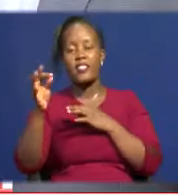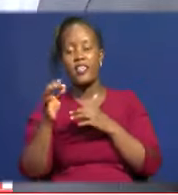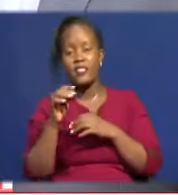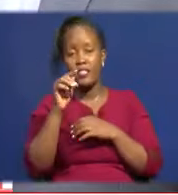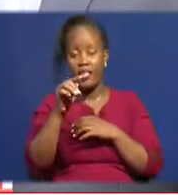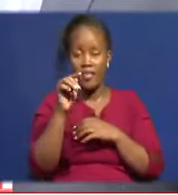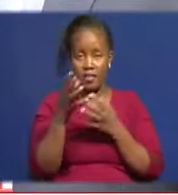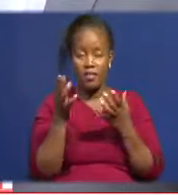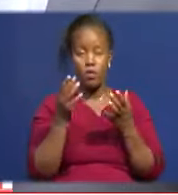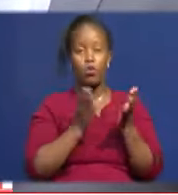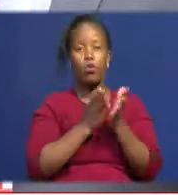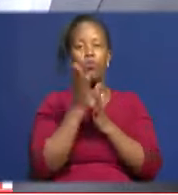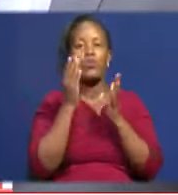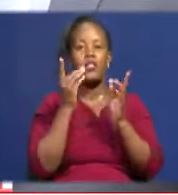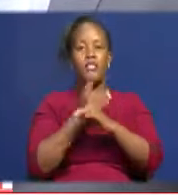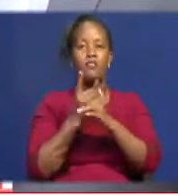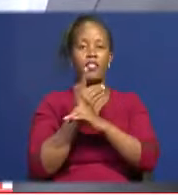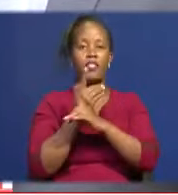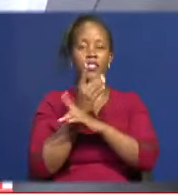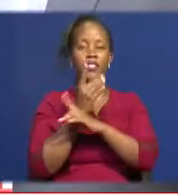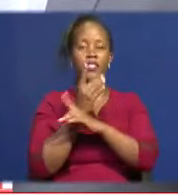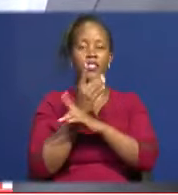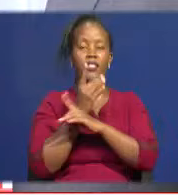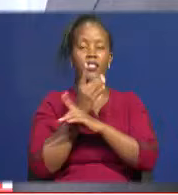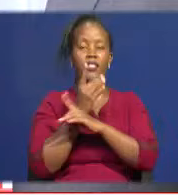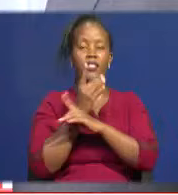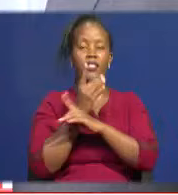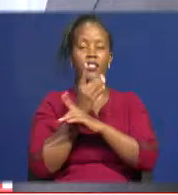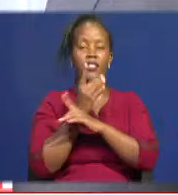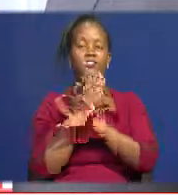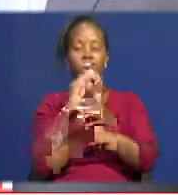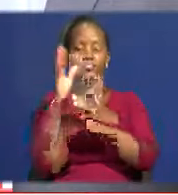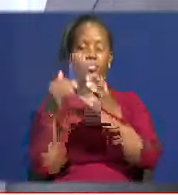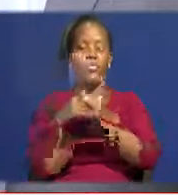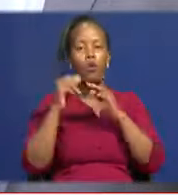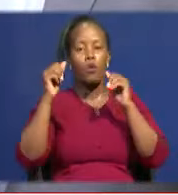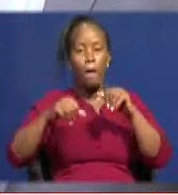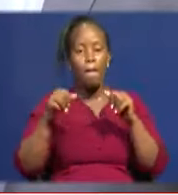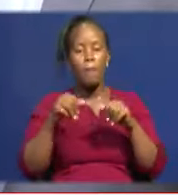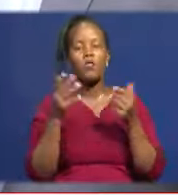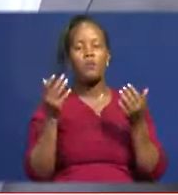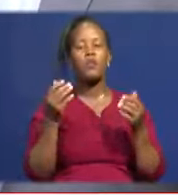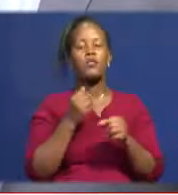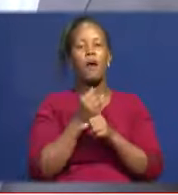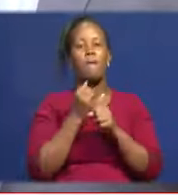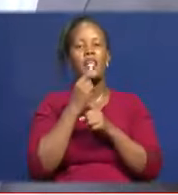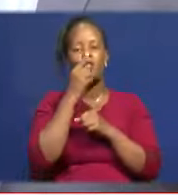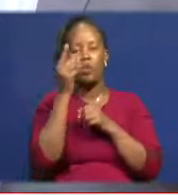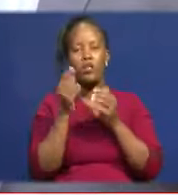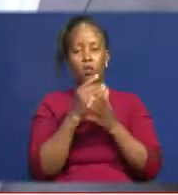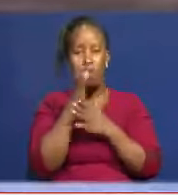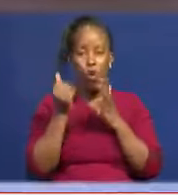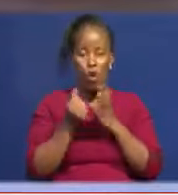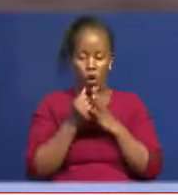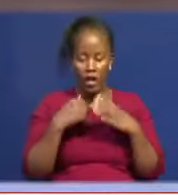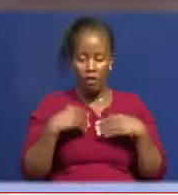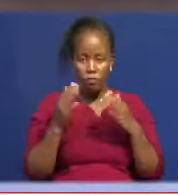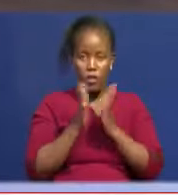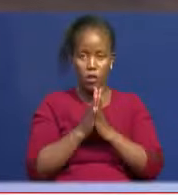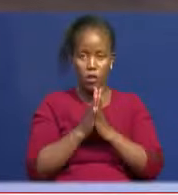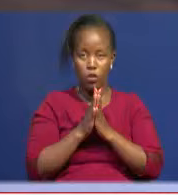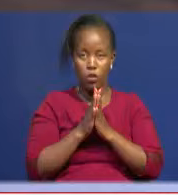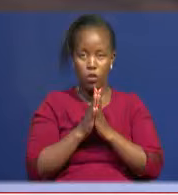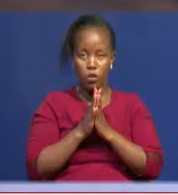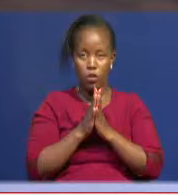liquidity gap that these various institutions have lent to the MSME. On